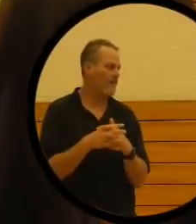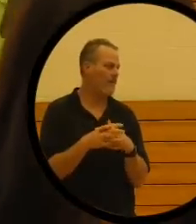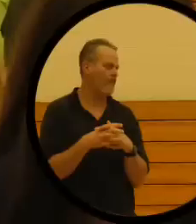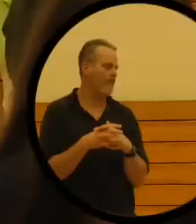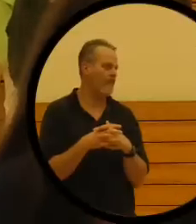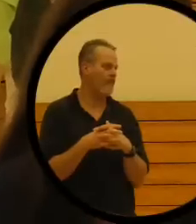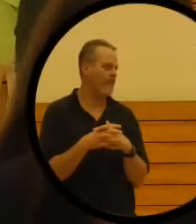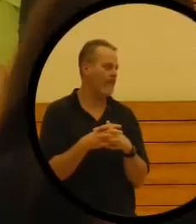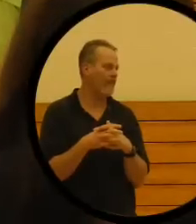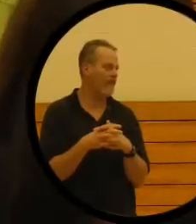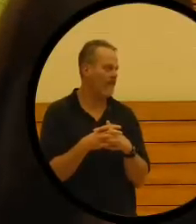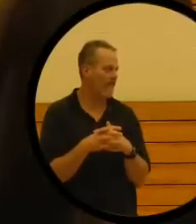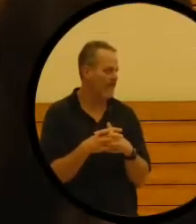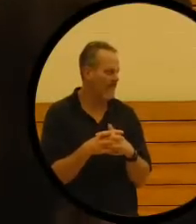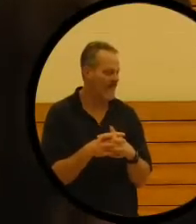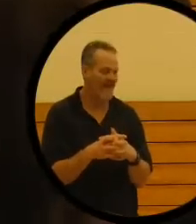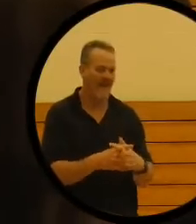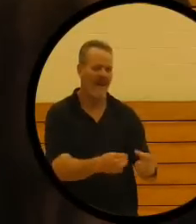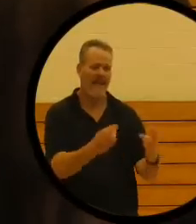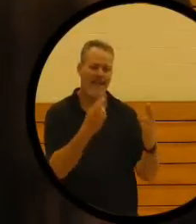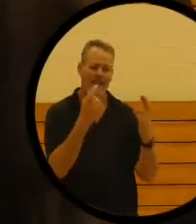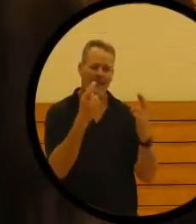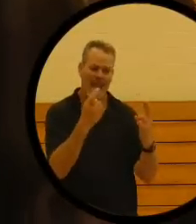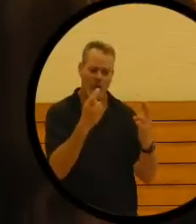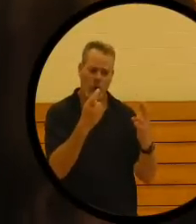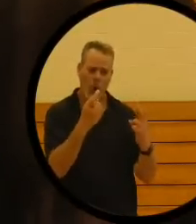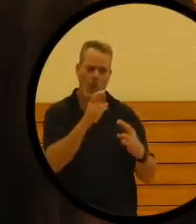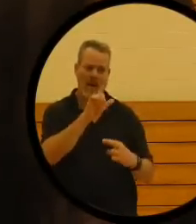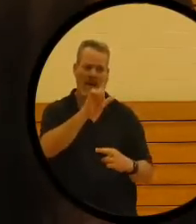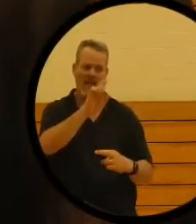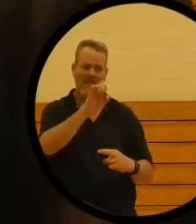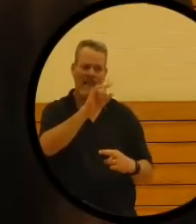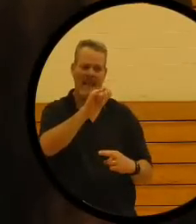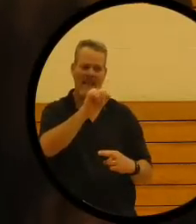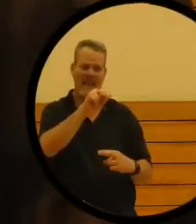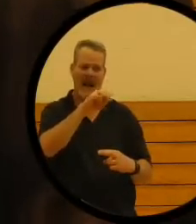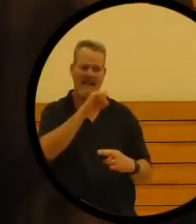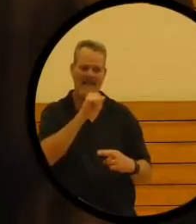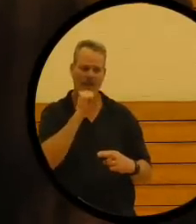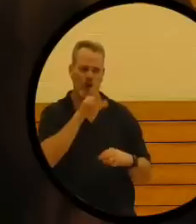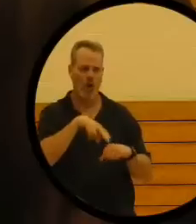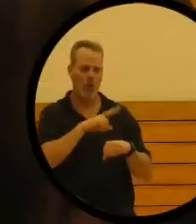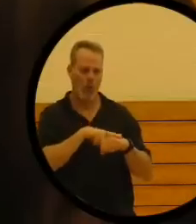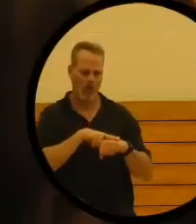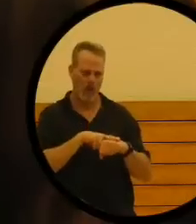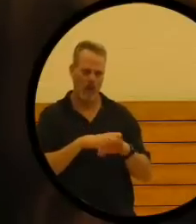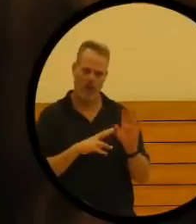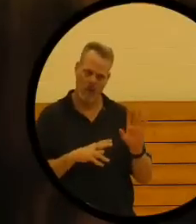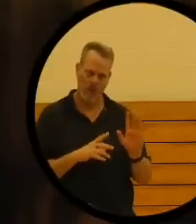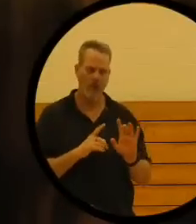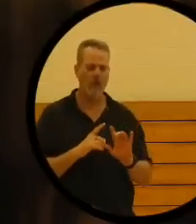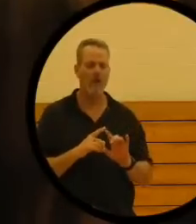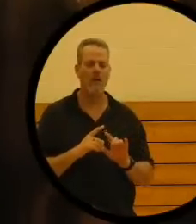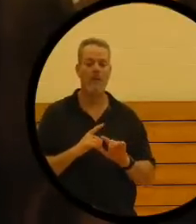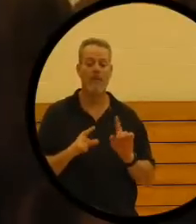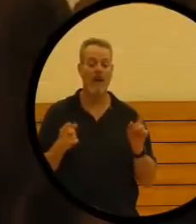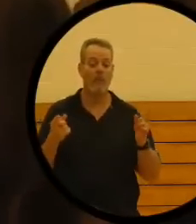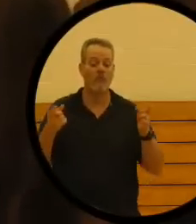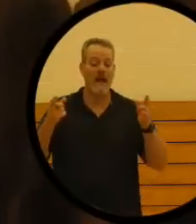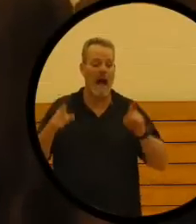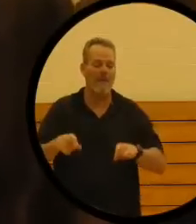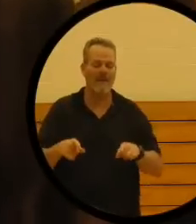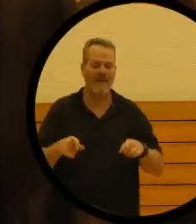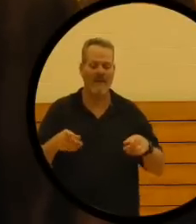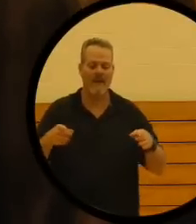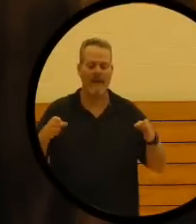Well, let's just hope that Leilani isn't the norm. That would be bad. But what it was doing was draining a